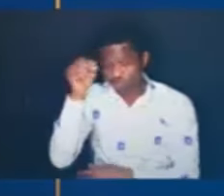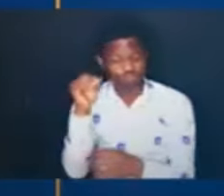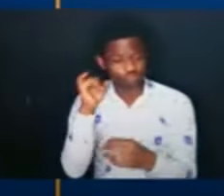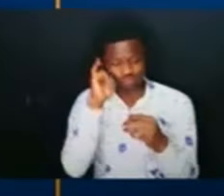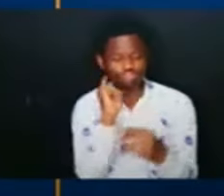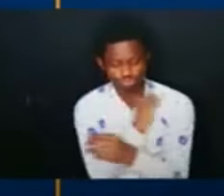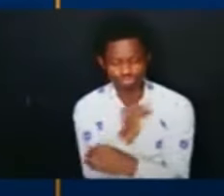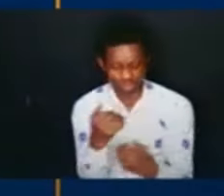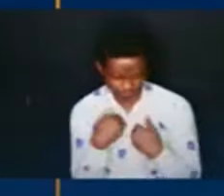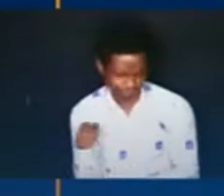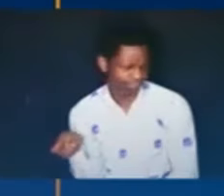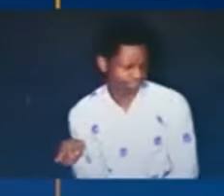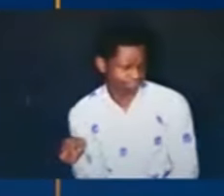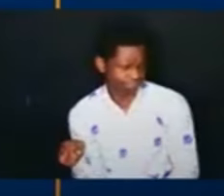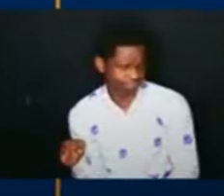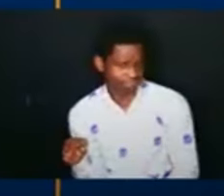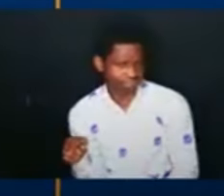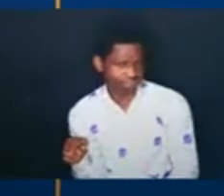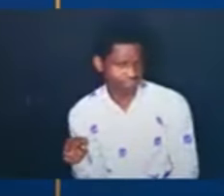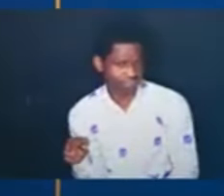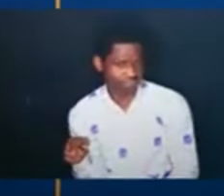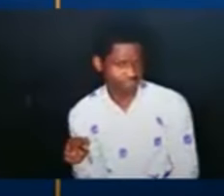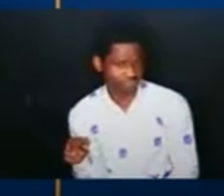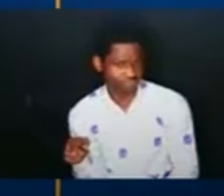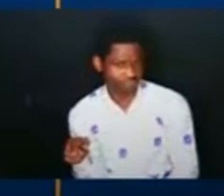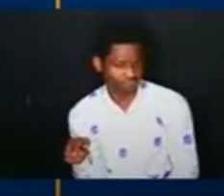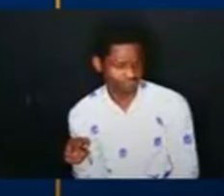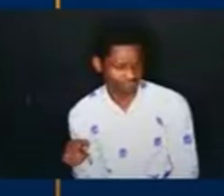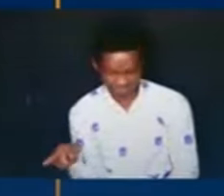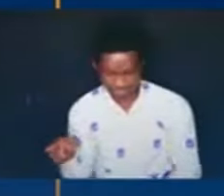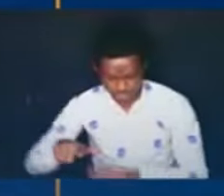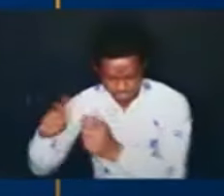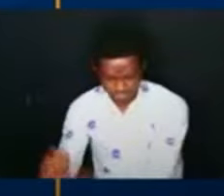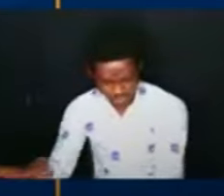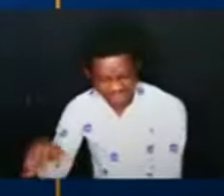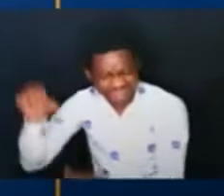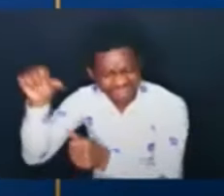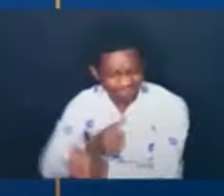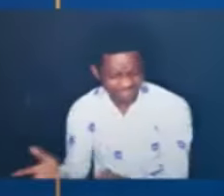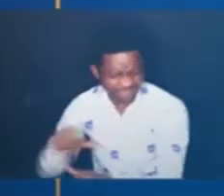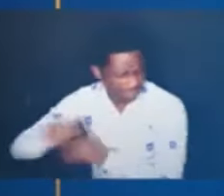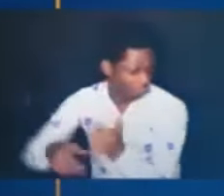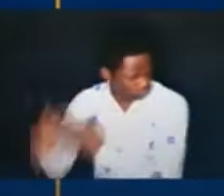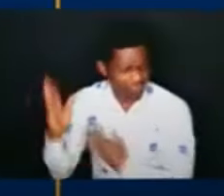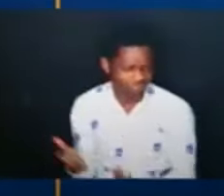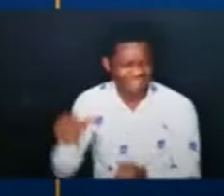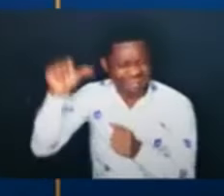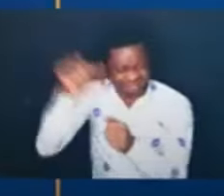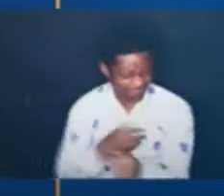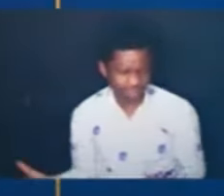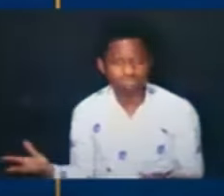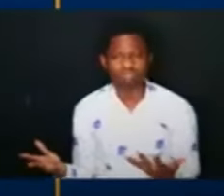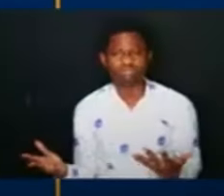bi awowo ewo Israel nyankopon ni mu. For them, one firm no. Everything is God. Bribiara eye onyankopon. Bribia. See,